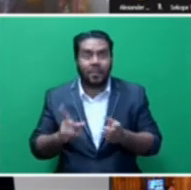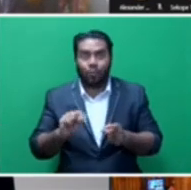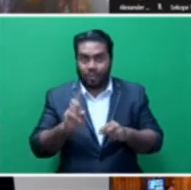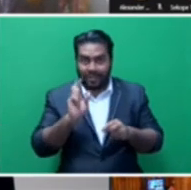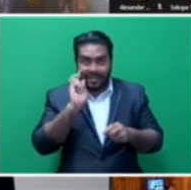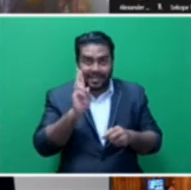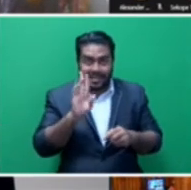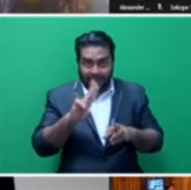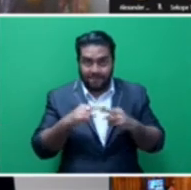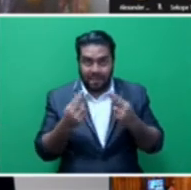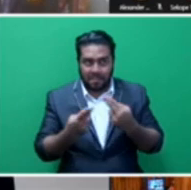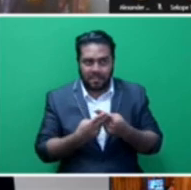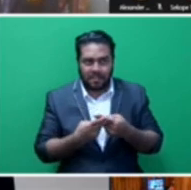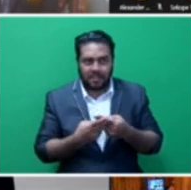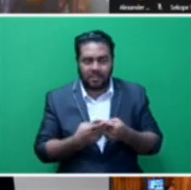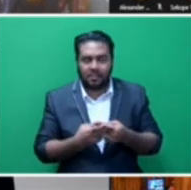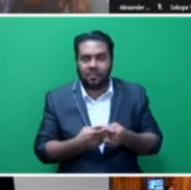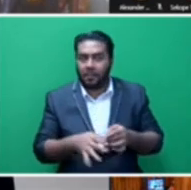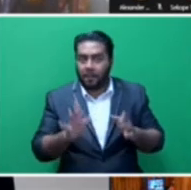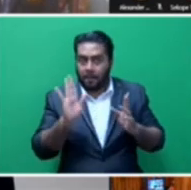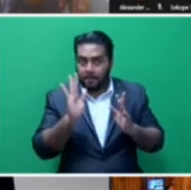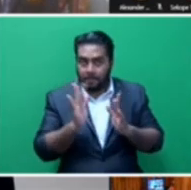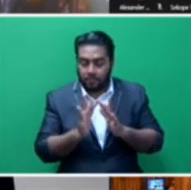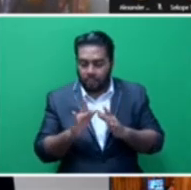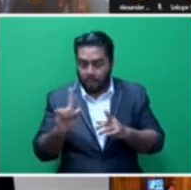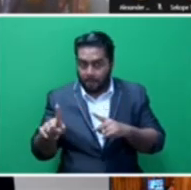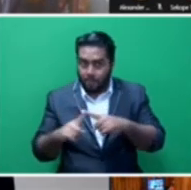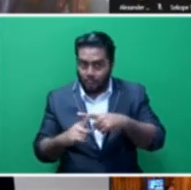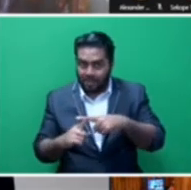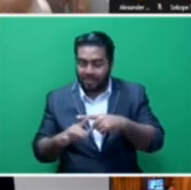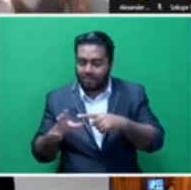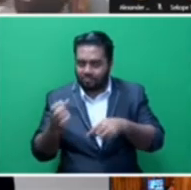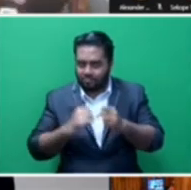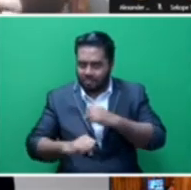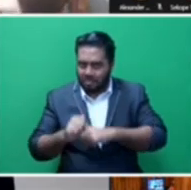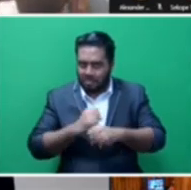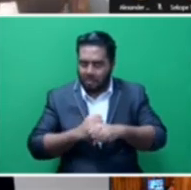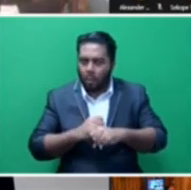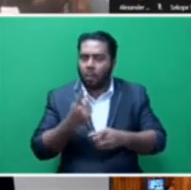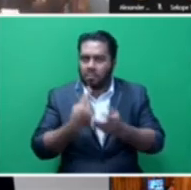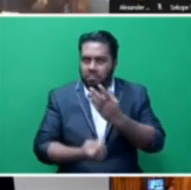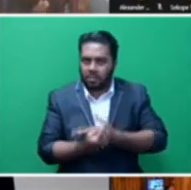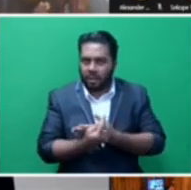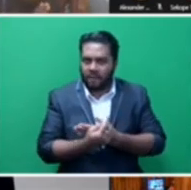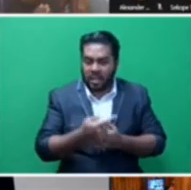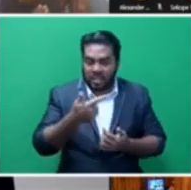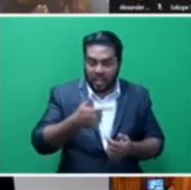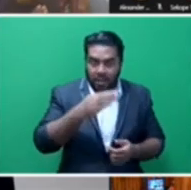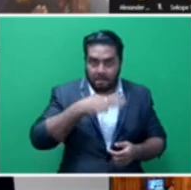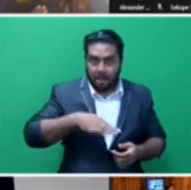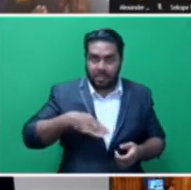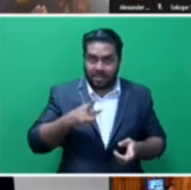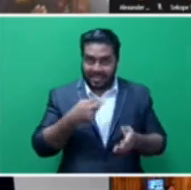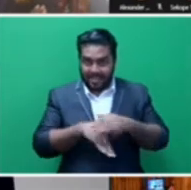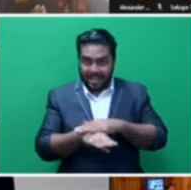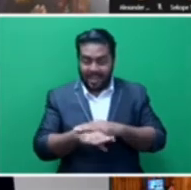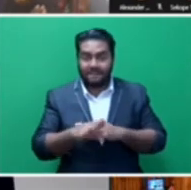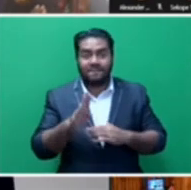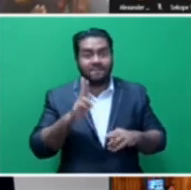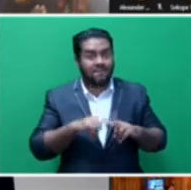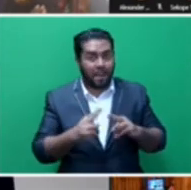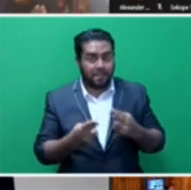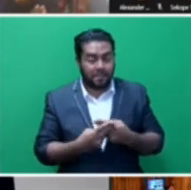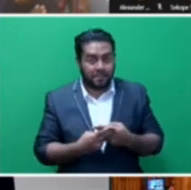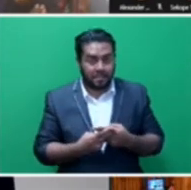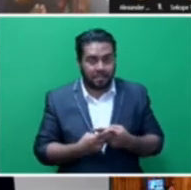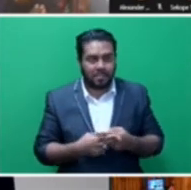for example, somebody has a primary contact that becomes positive. He has a family of about 7 members, and ultimately all